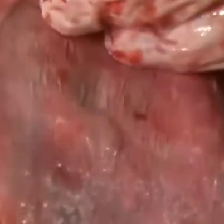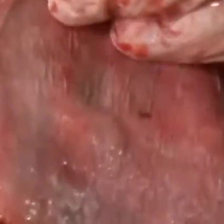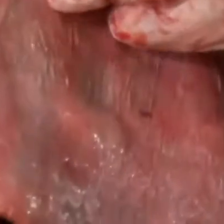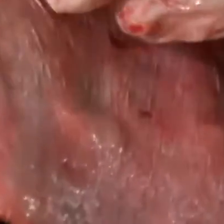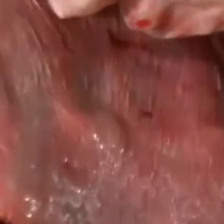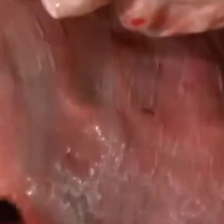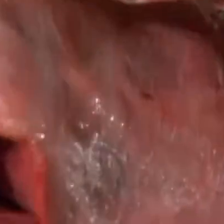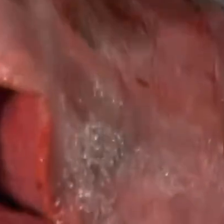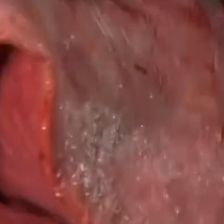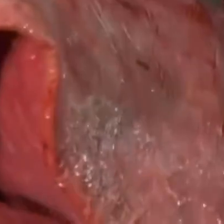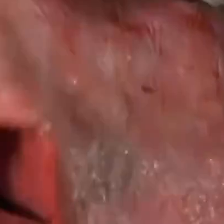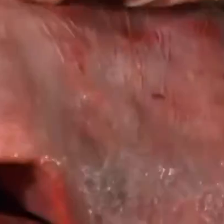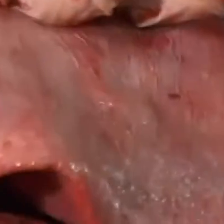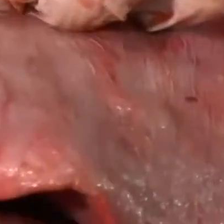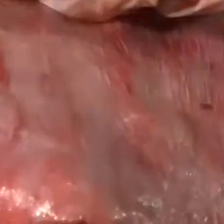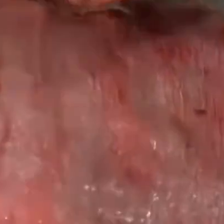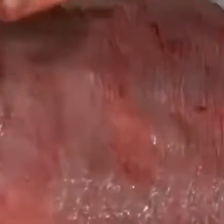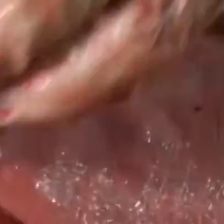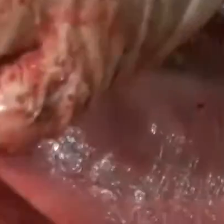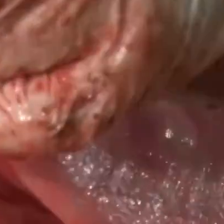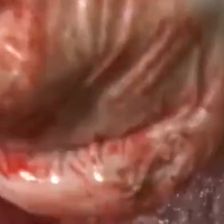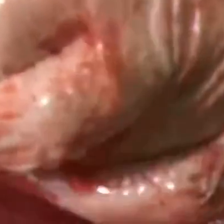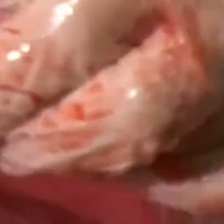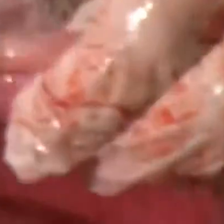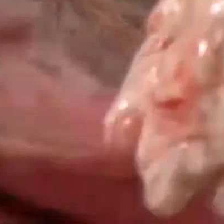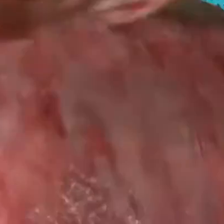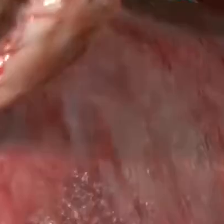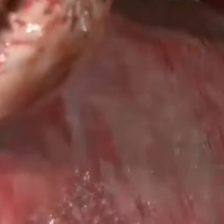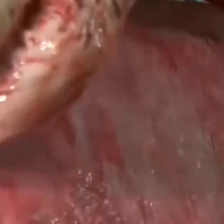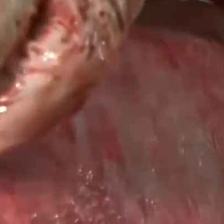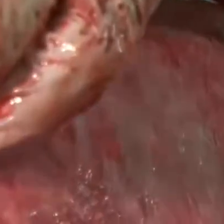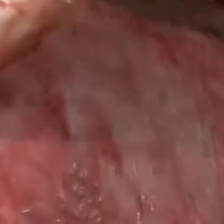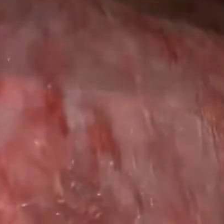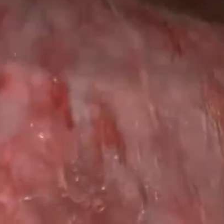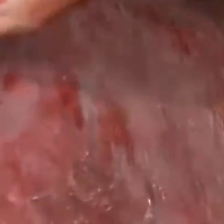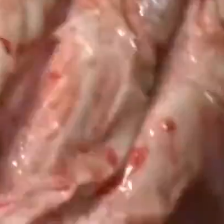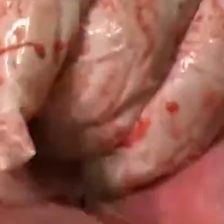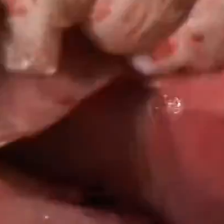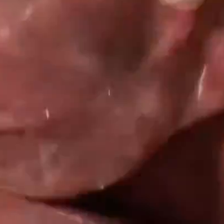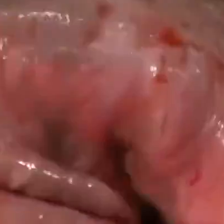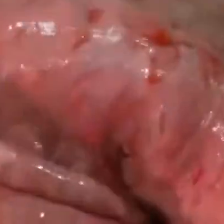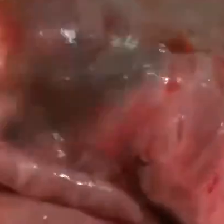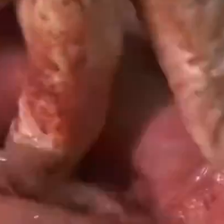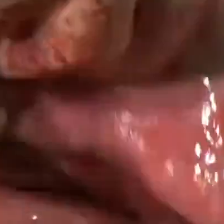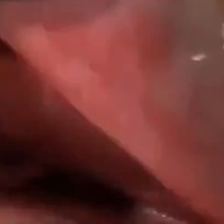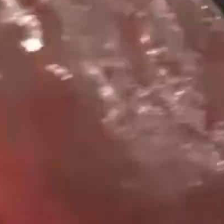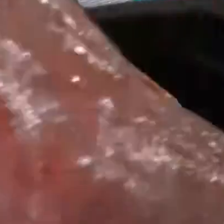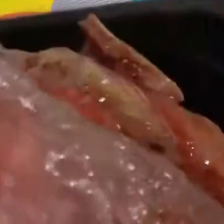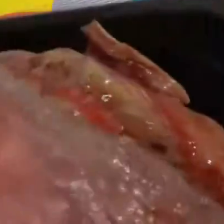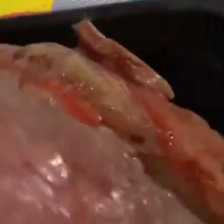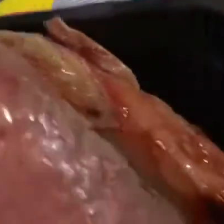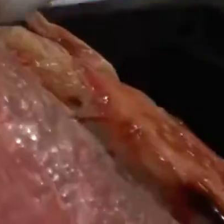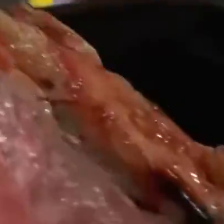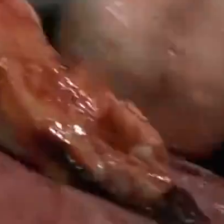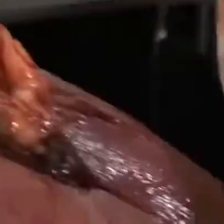lovely white, clear, transparent outer layer. I'm trying to find where I can